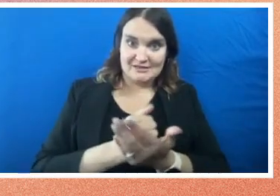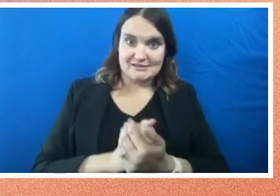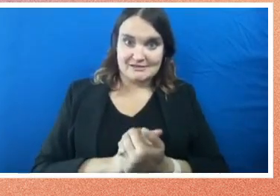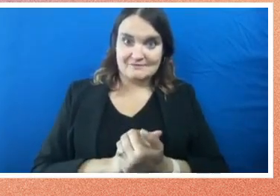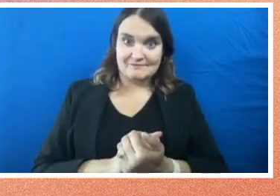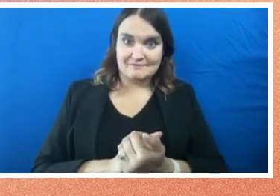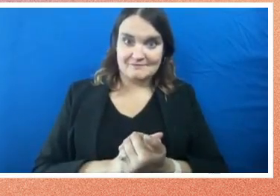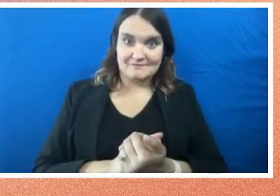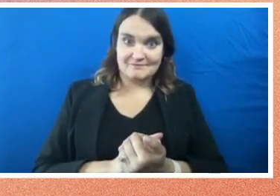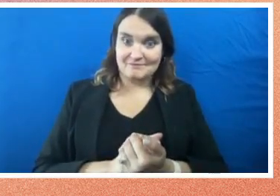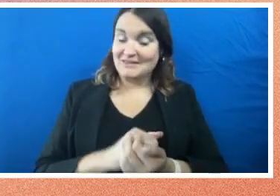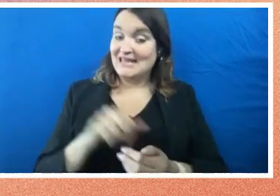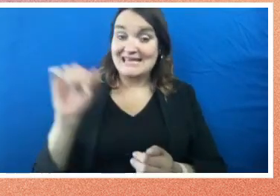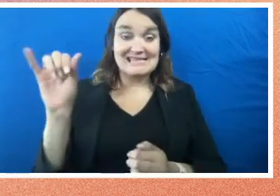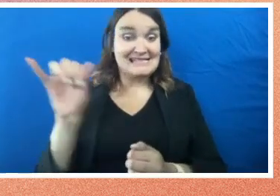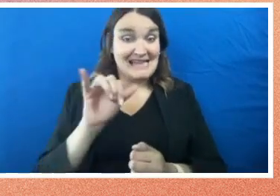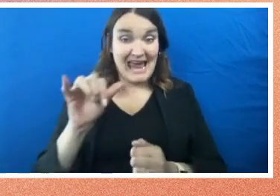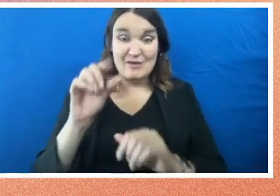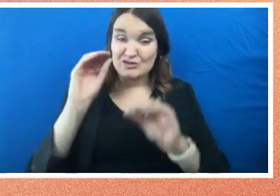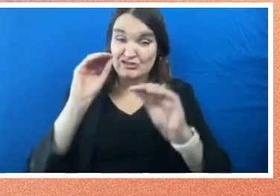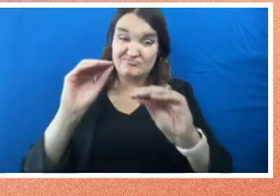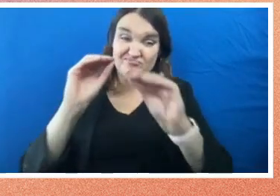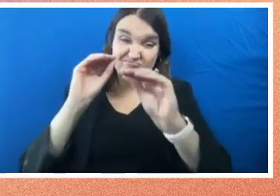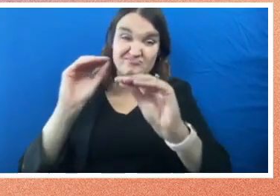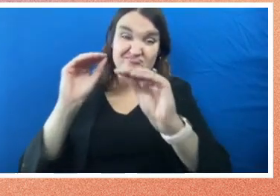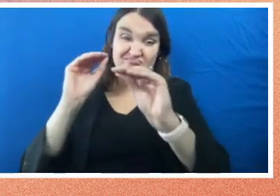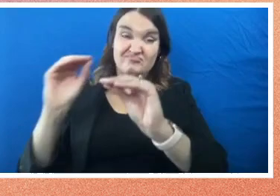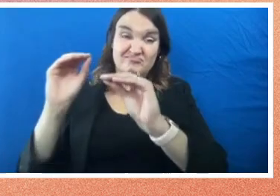she had for dozens of others.